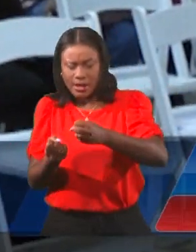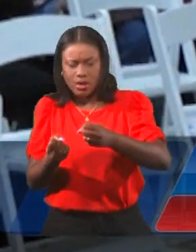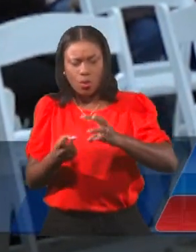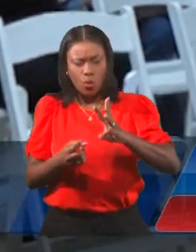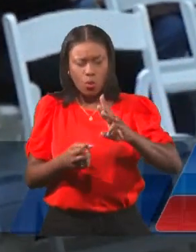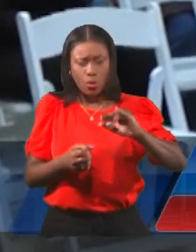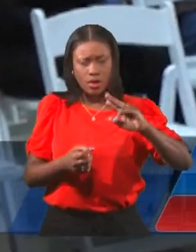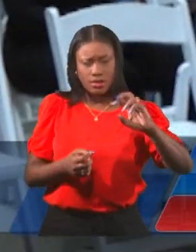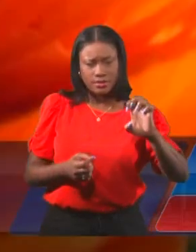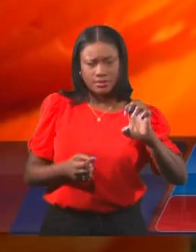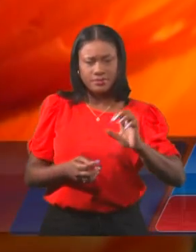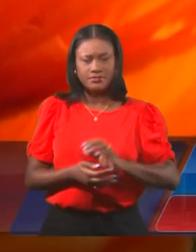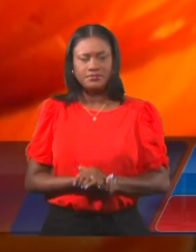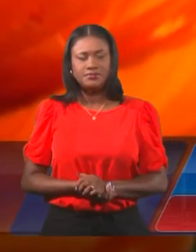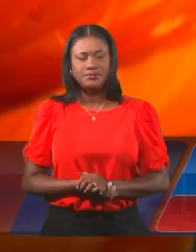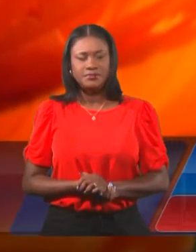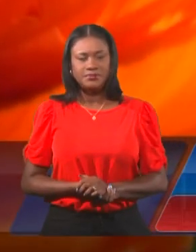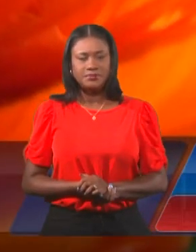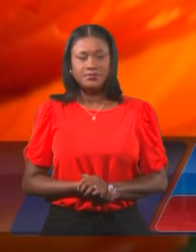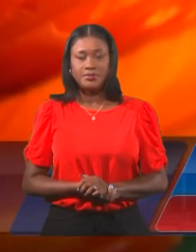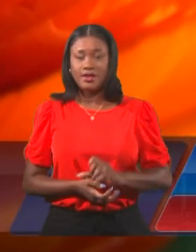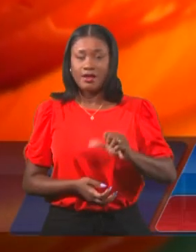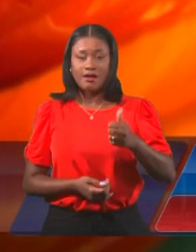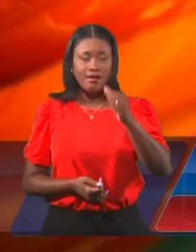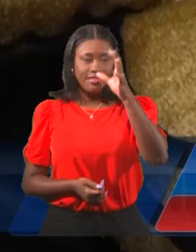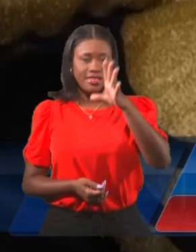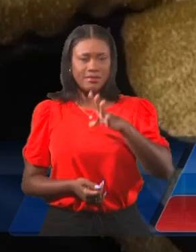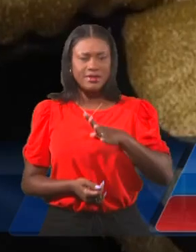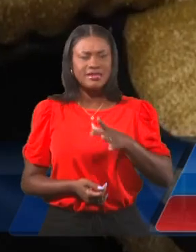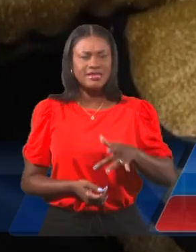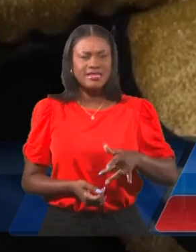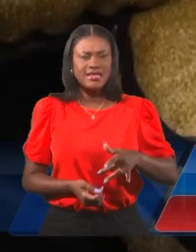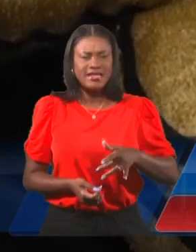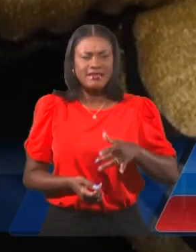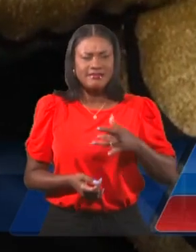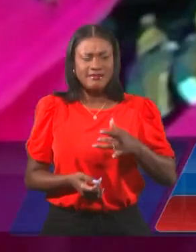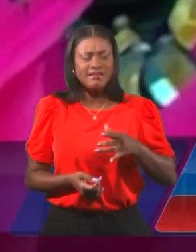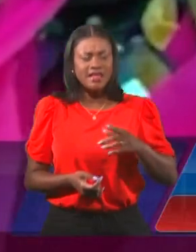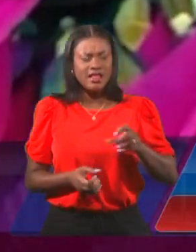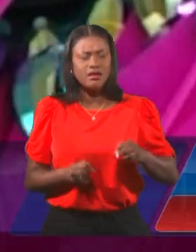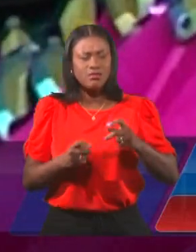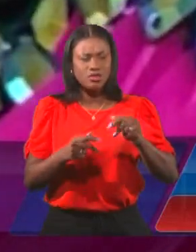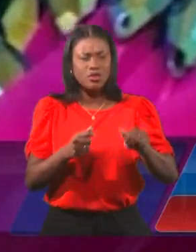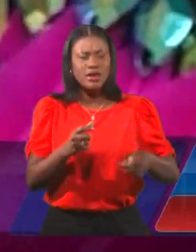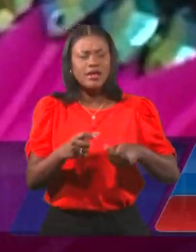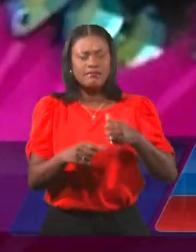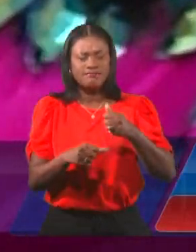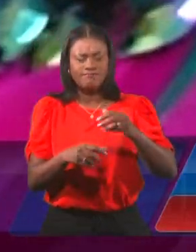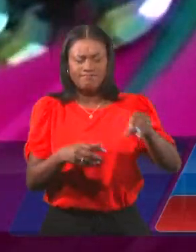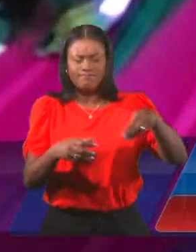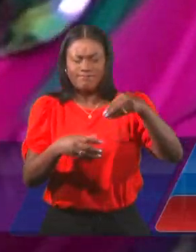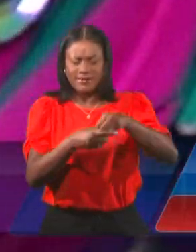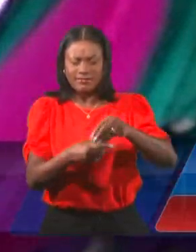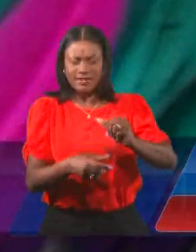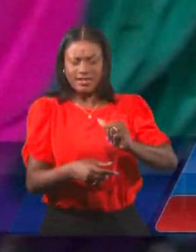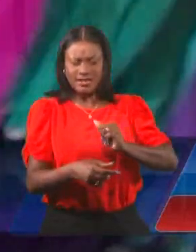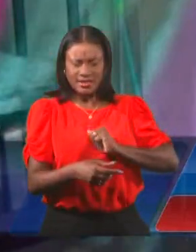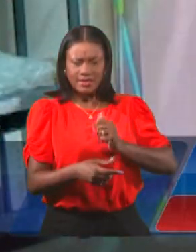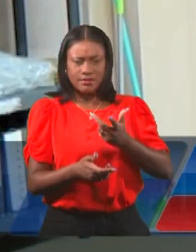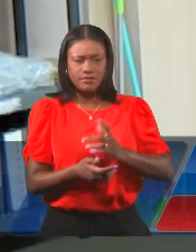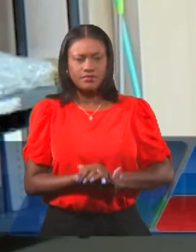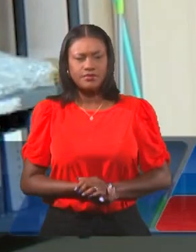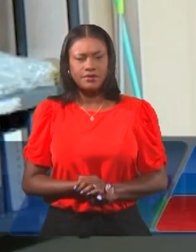The creative in Tobago, Zari Kerr, said he views the opportunity as an investment in himself and the island's orange